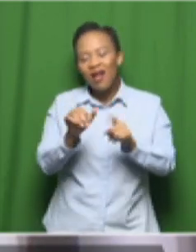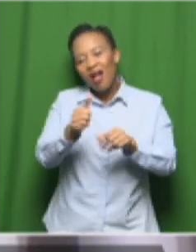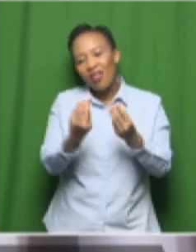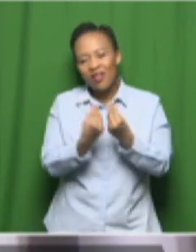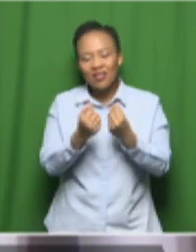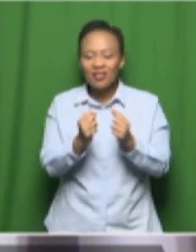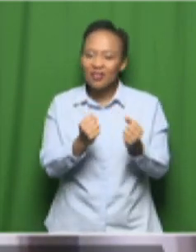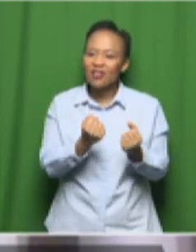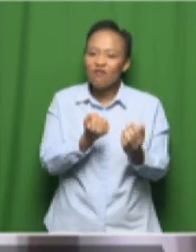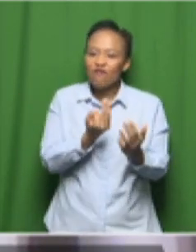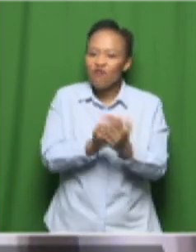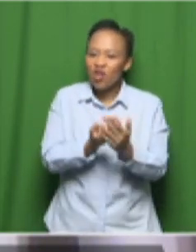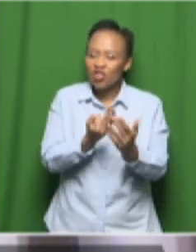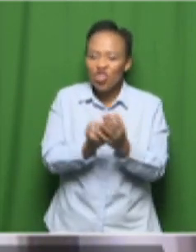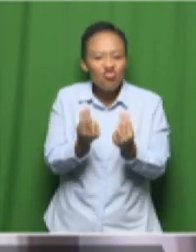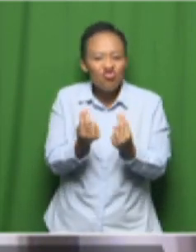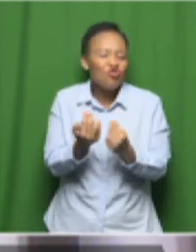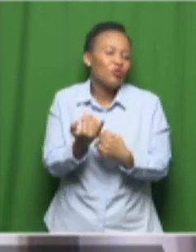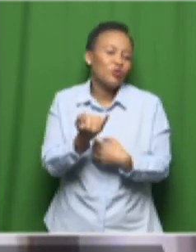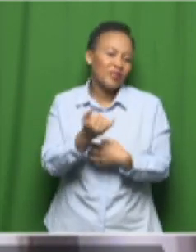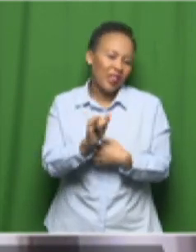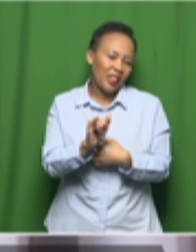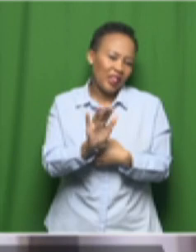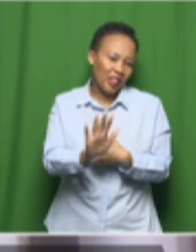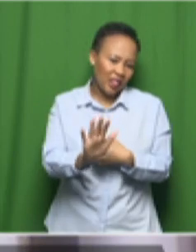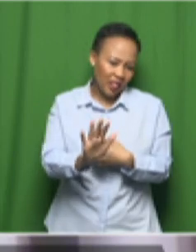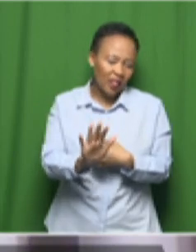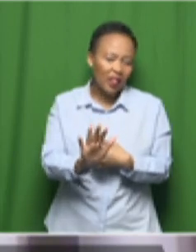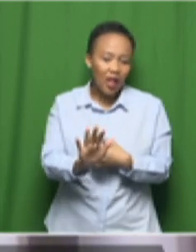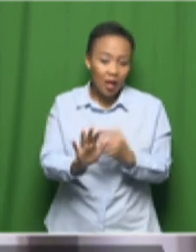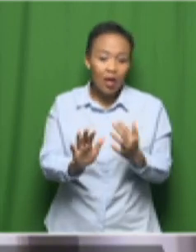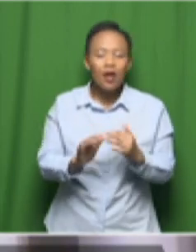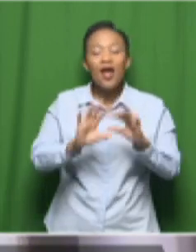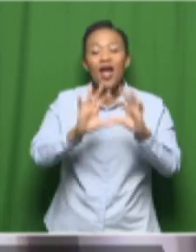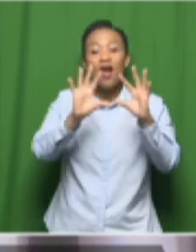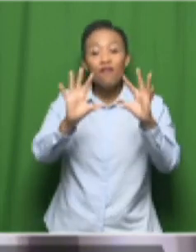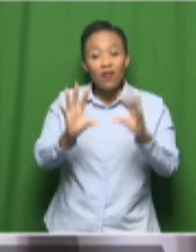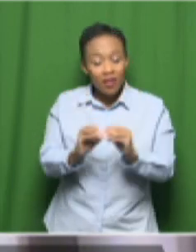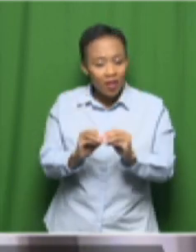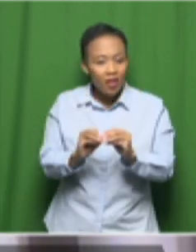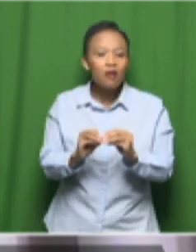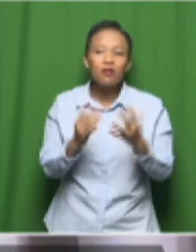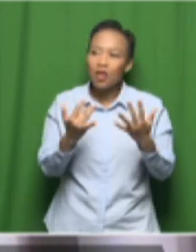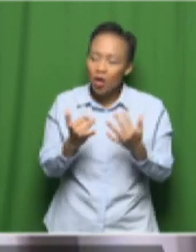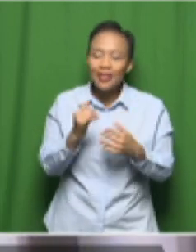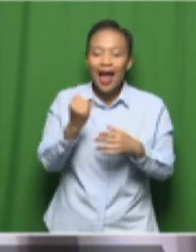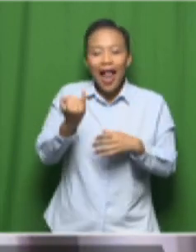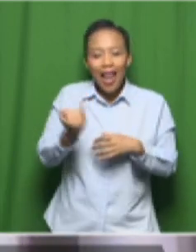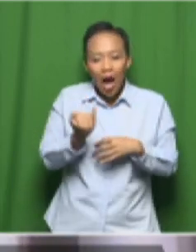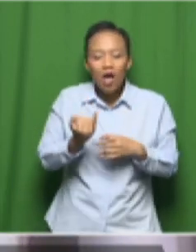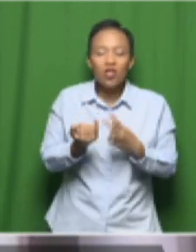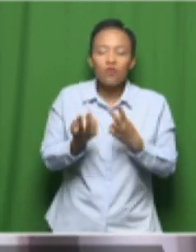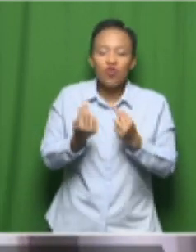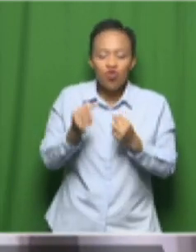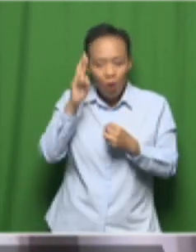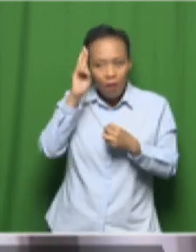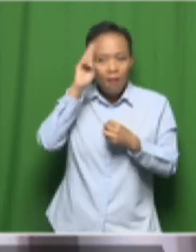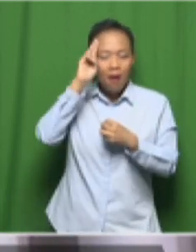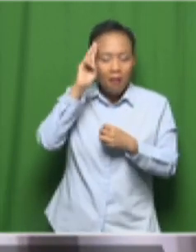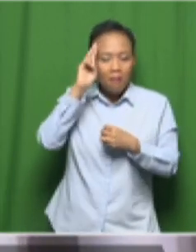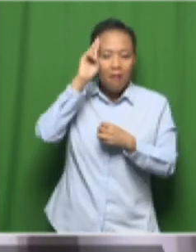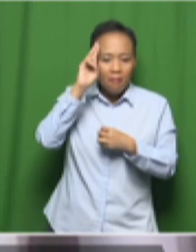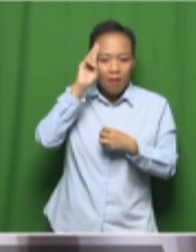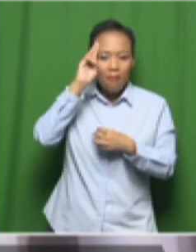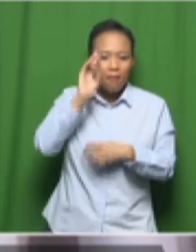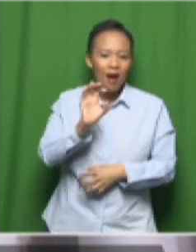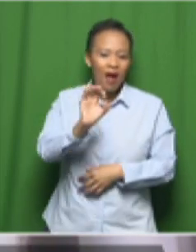Woest having sort of just come up for parole again, everything has been renewed for these people. So it really has to be a very